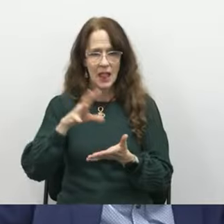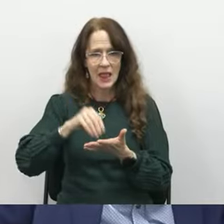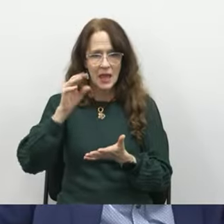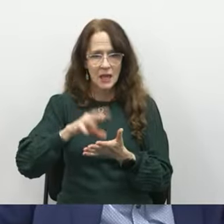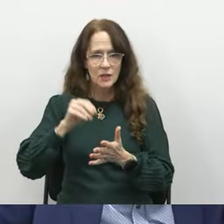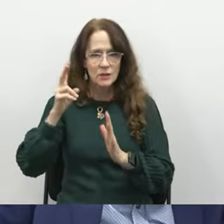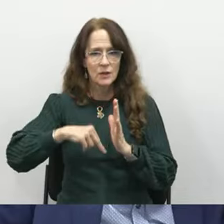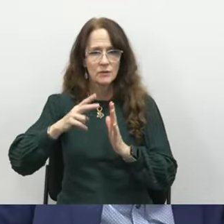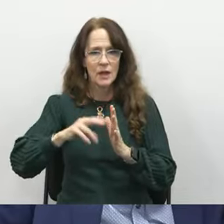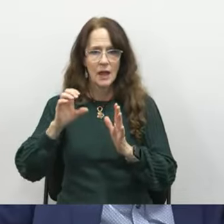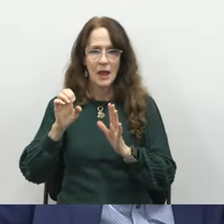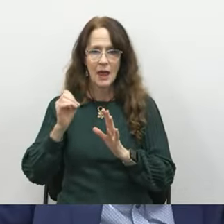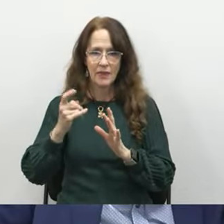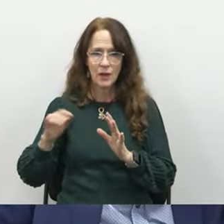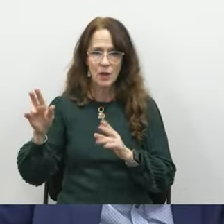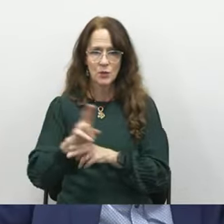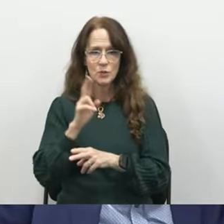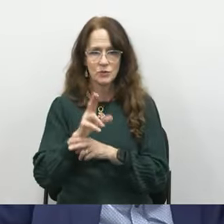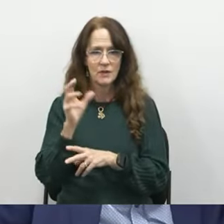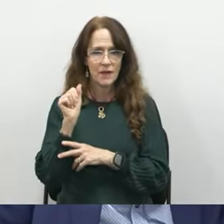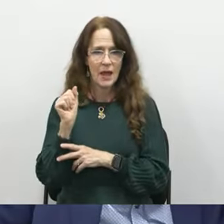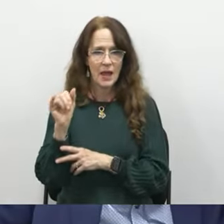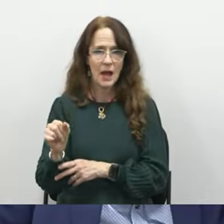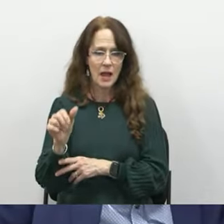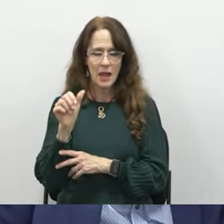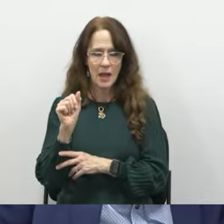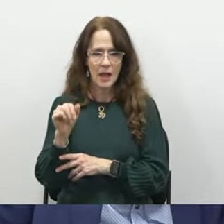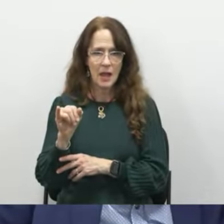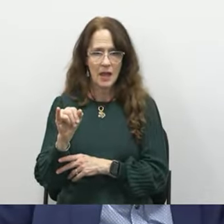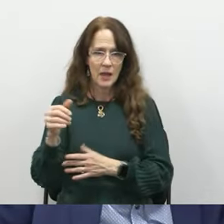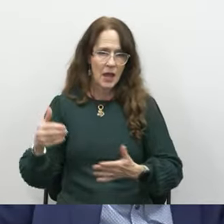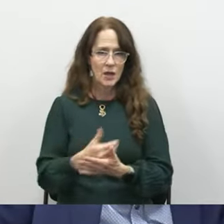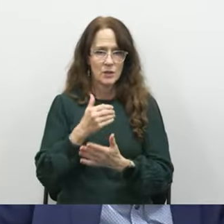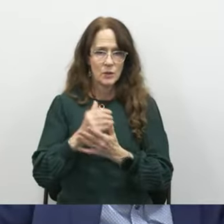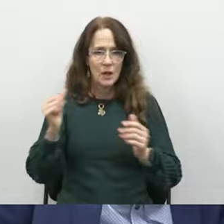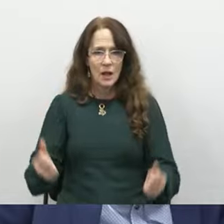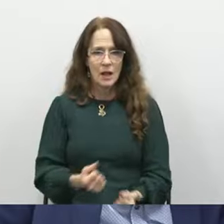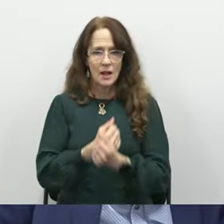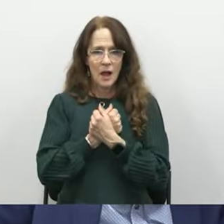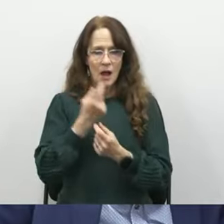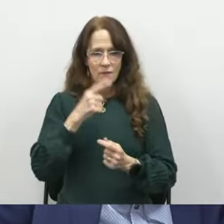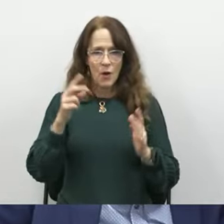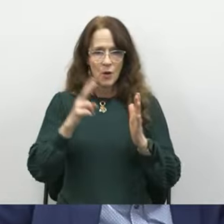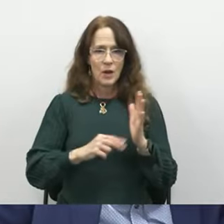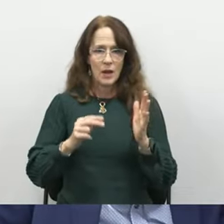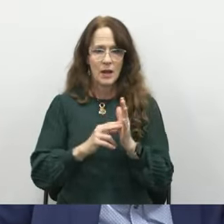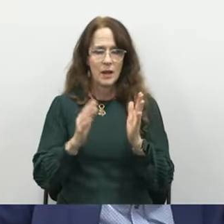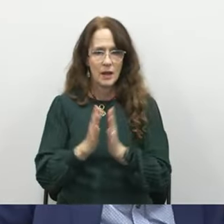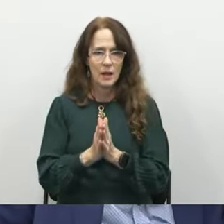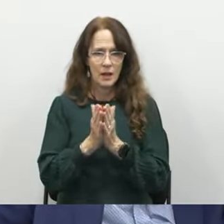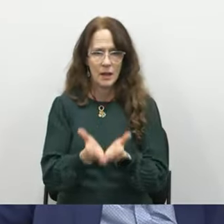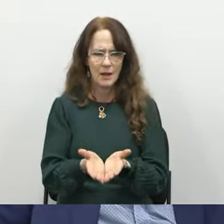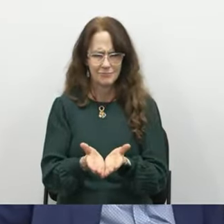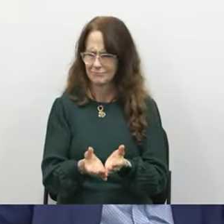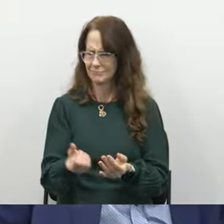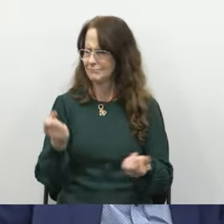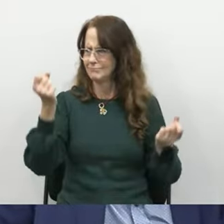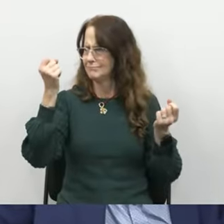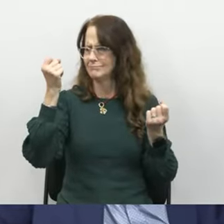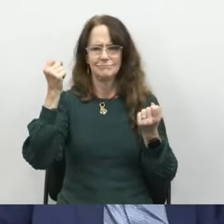ethical use of AI, and a renewed love for reading books, it doesn't make